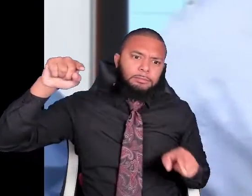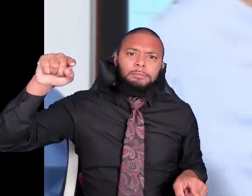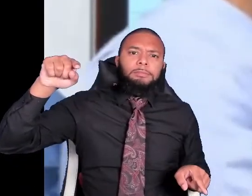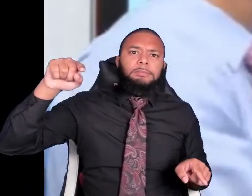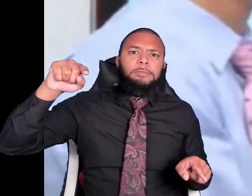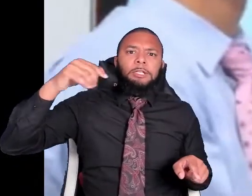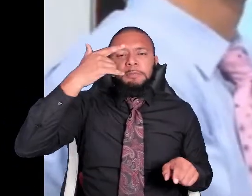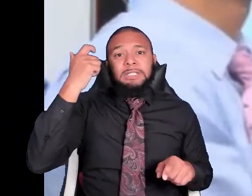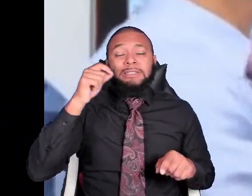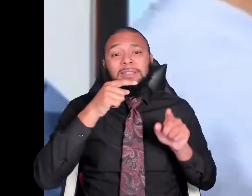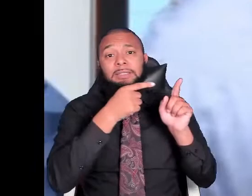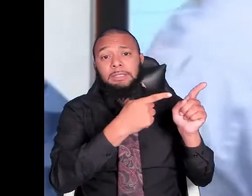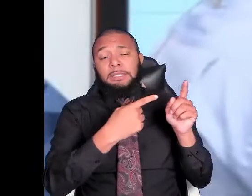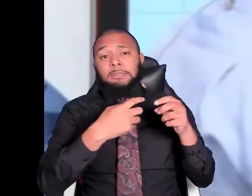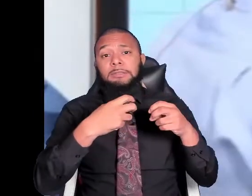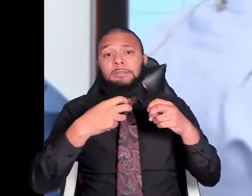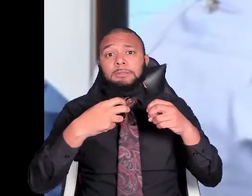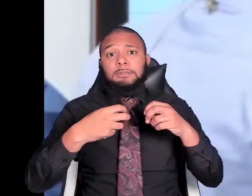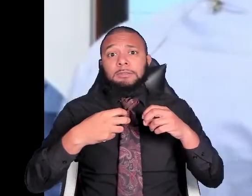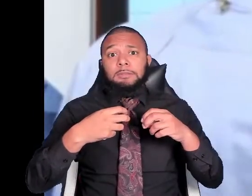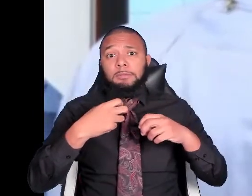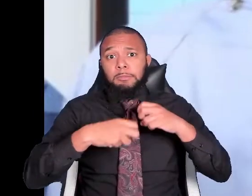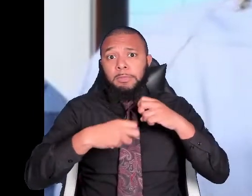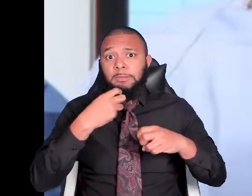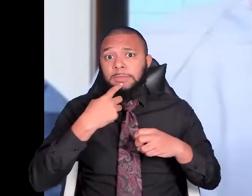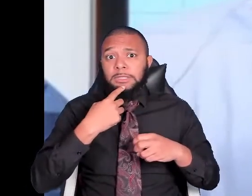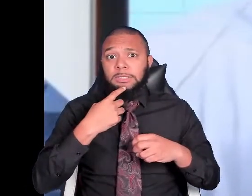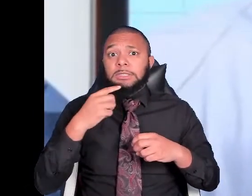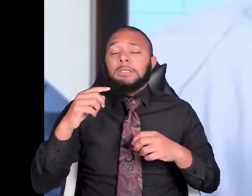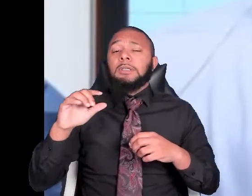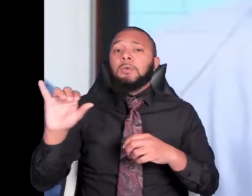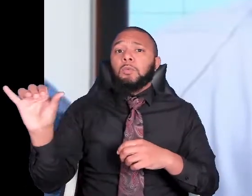problem is y is less than or equals to.